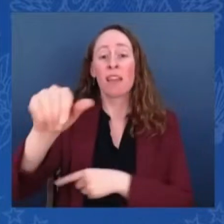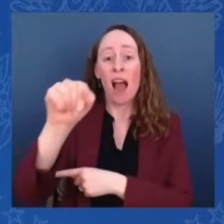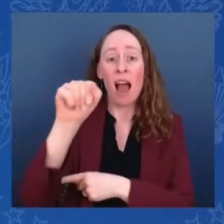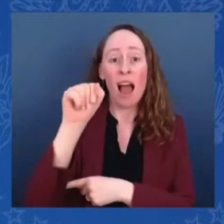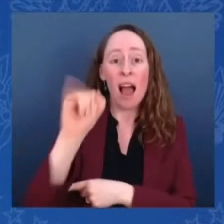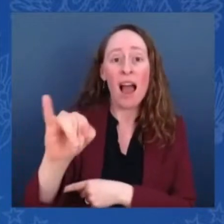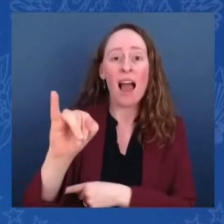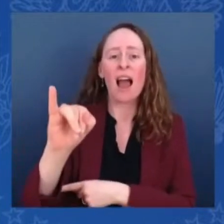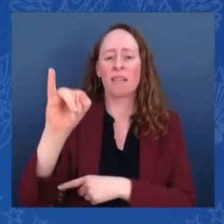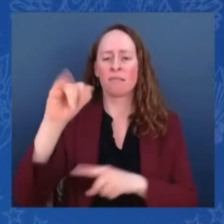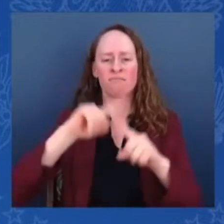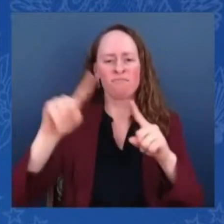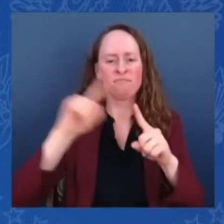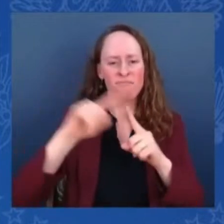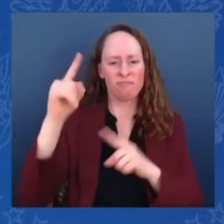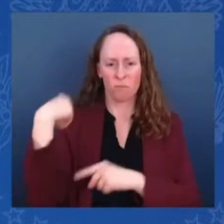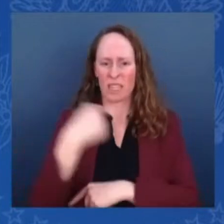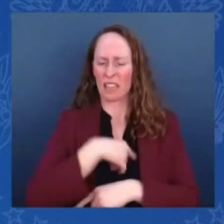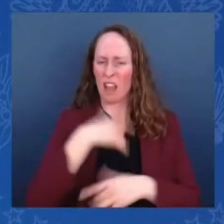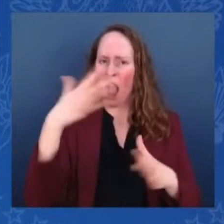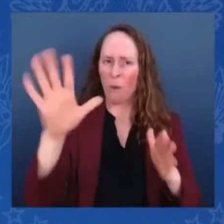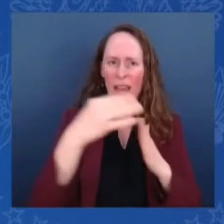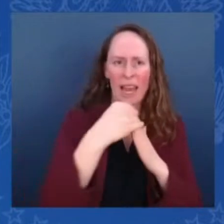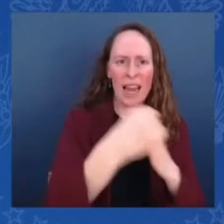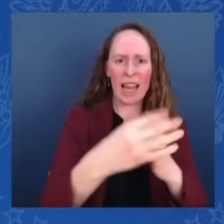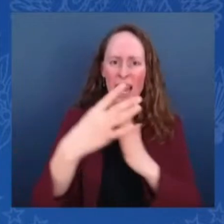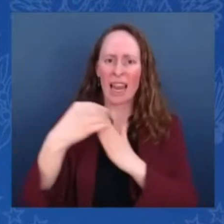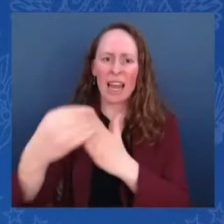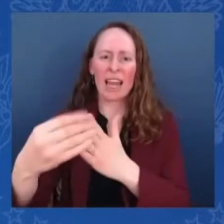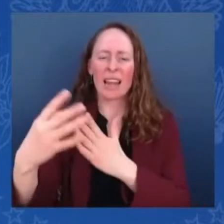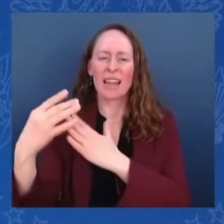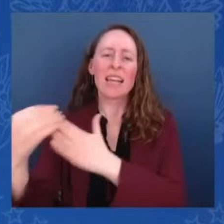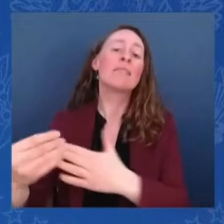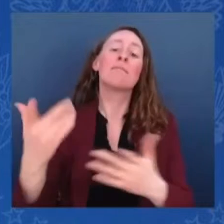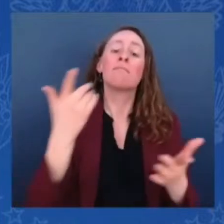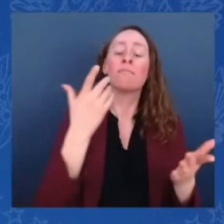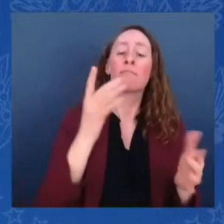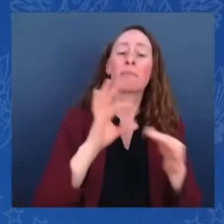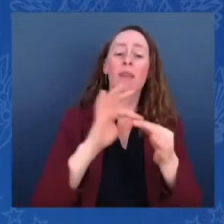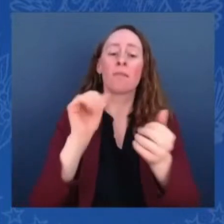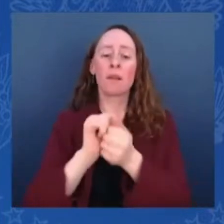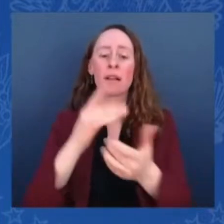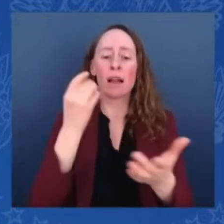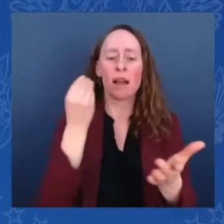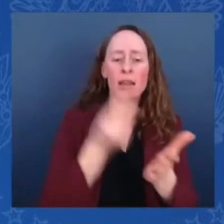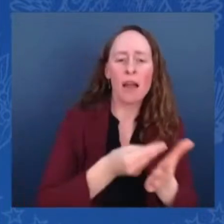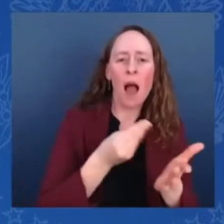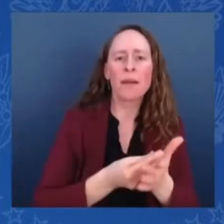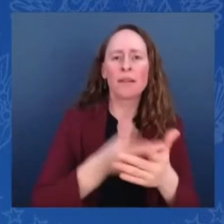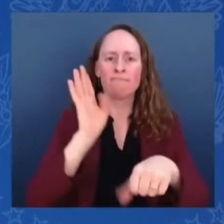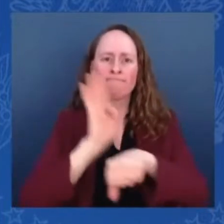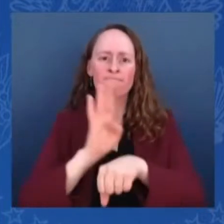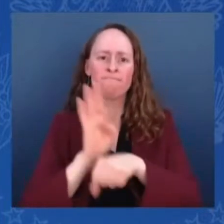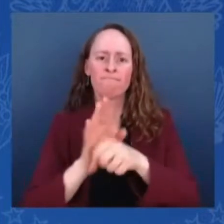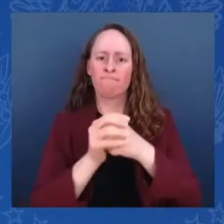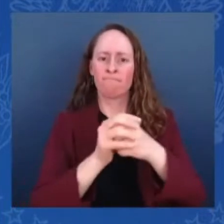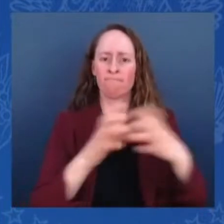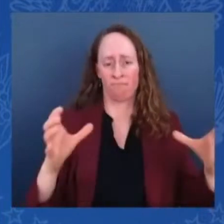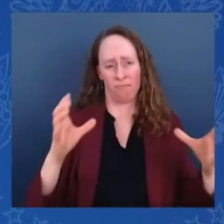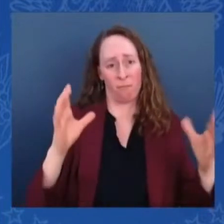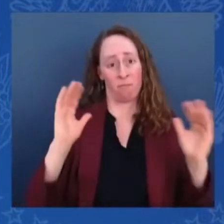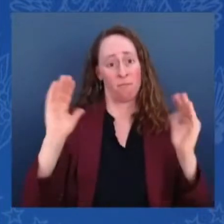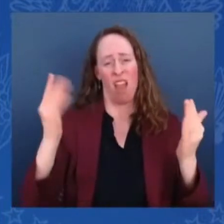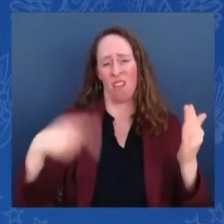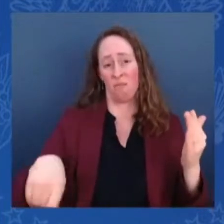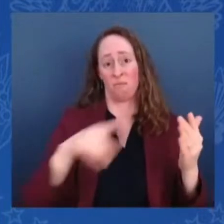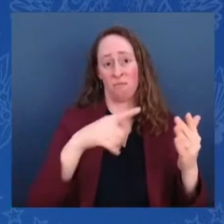And we've increased the economic power, building the most dynamic economy in the world from the bottom up and the middle